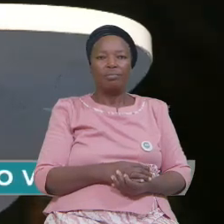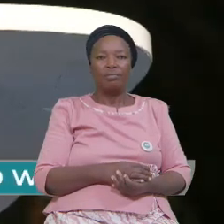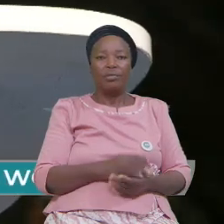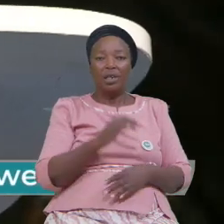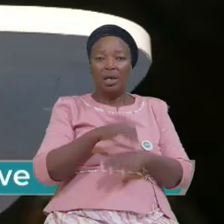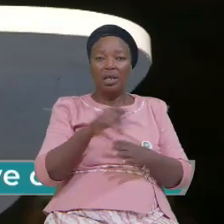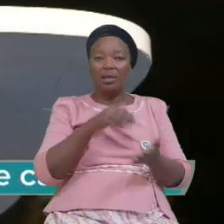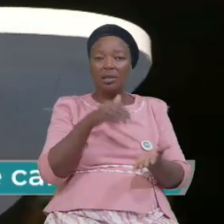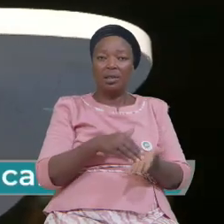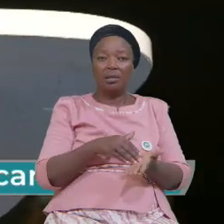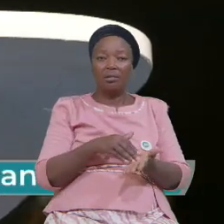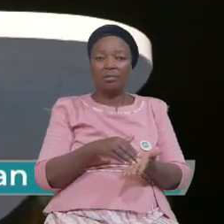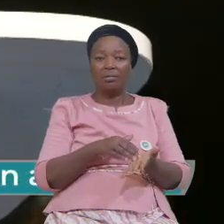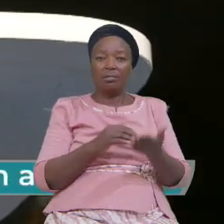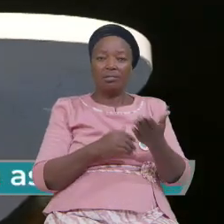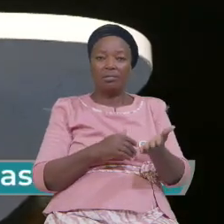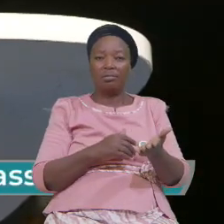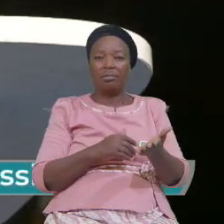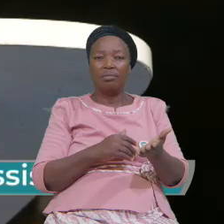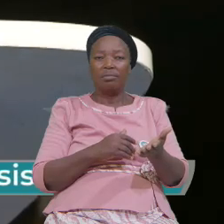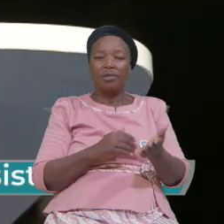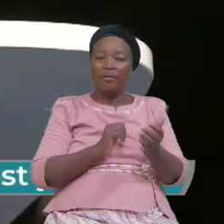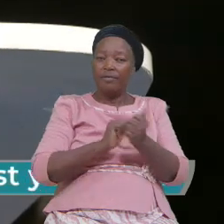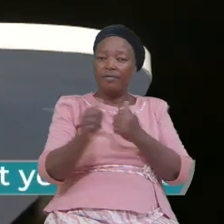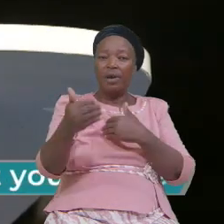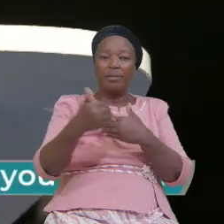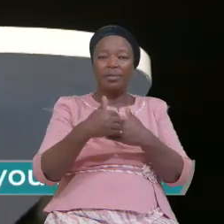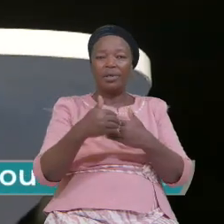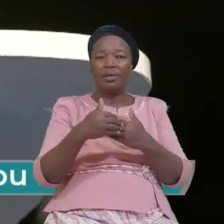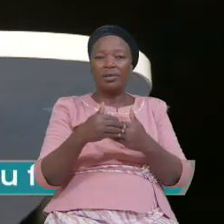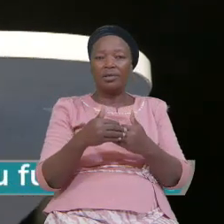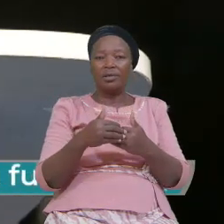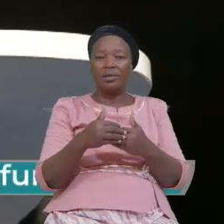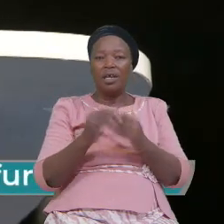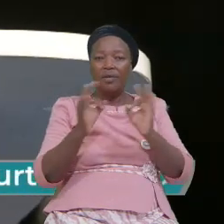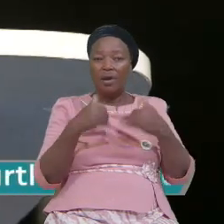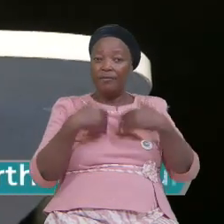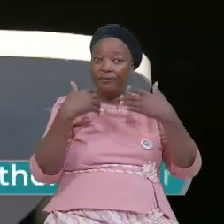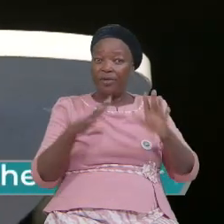center and far back, if you have finished there,